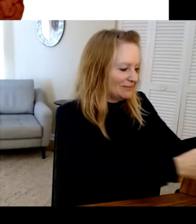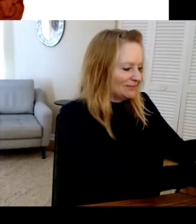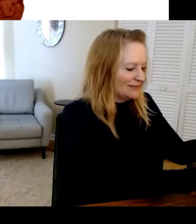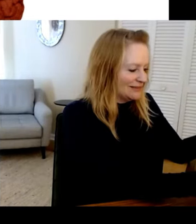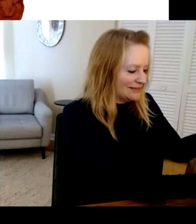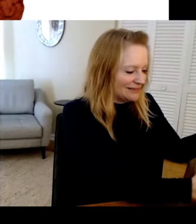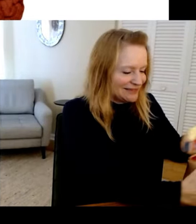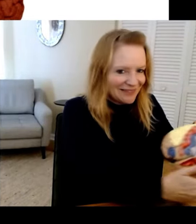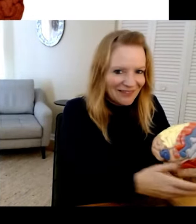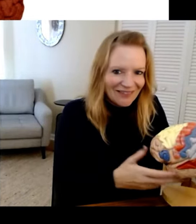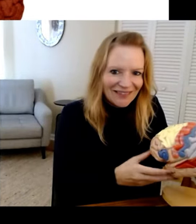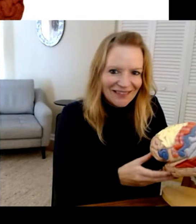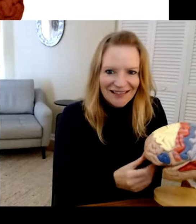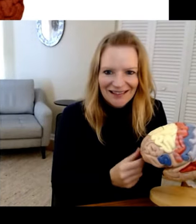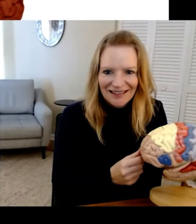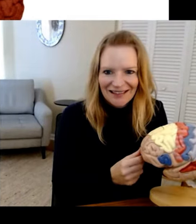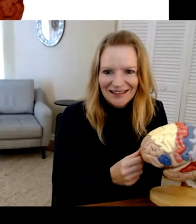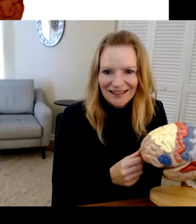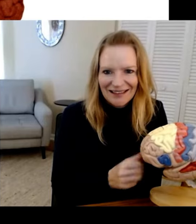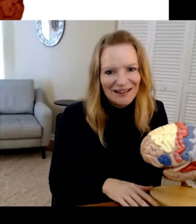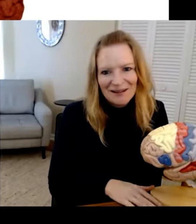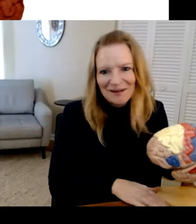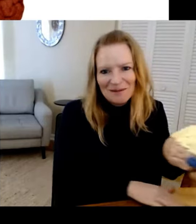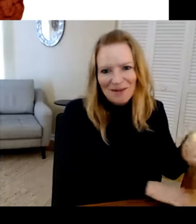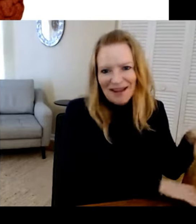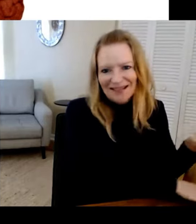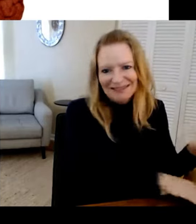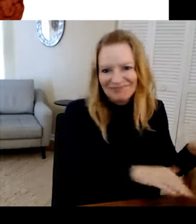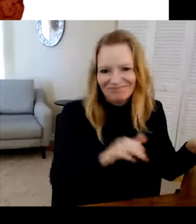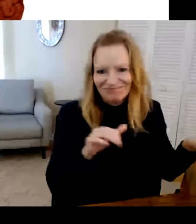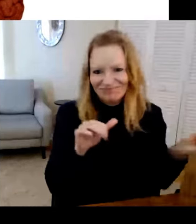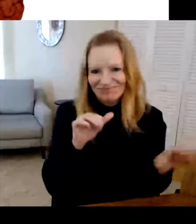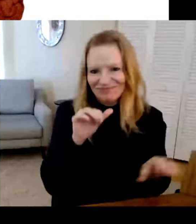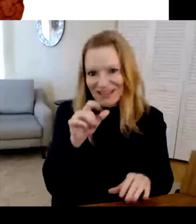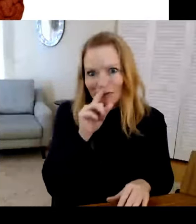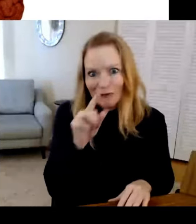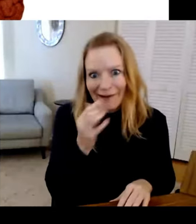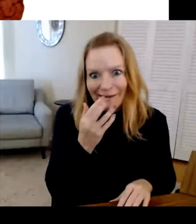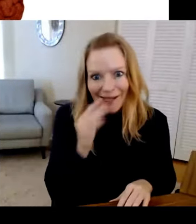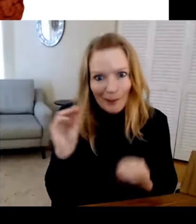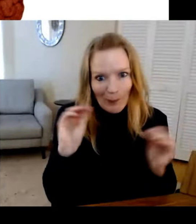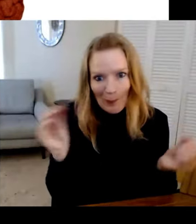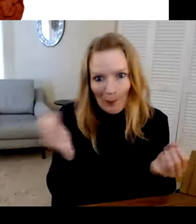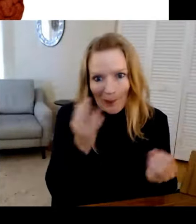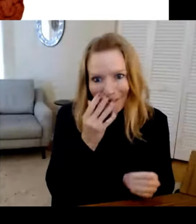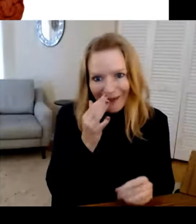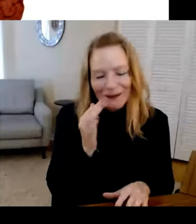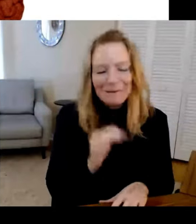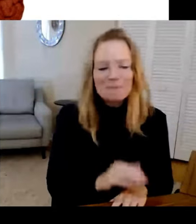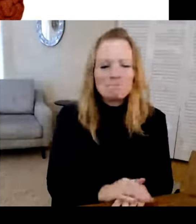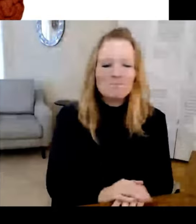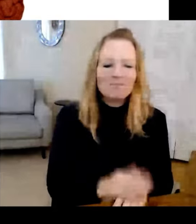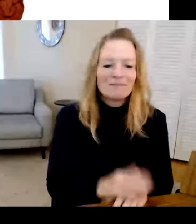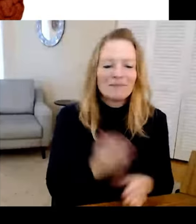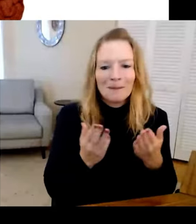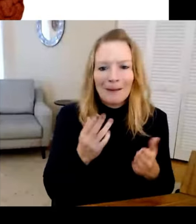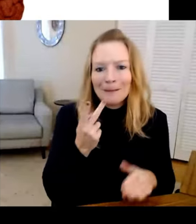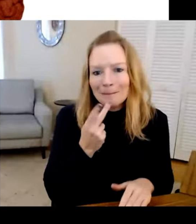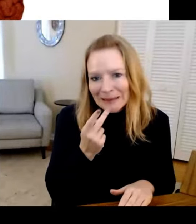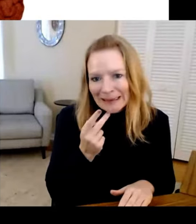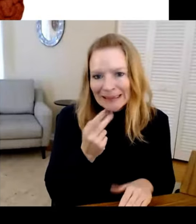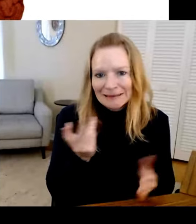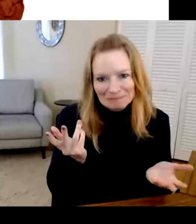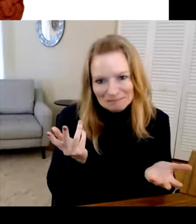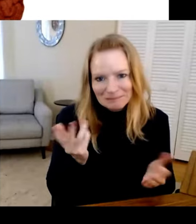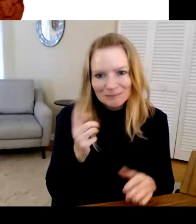colors, like for example my model here, but really the brain does not actually have